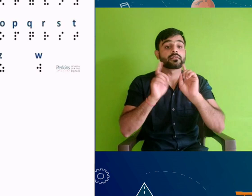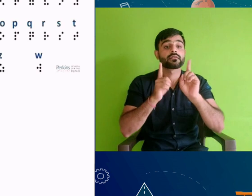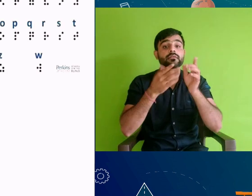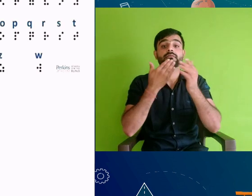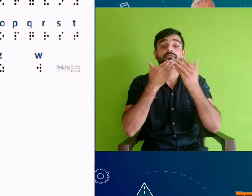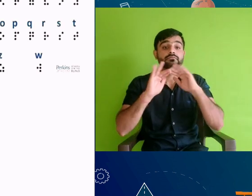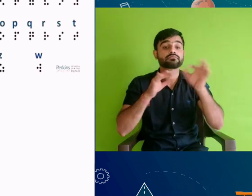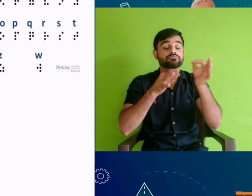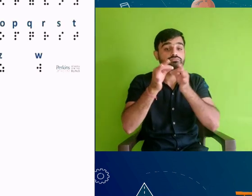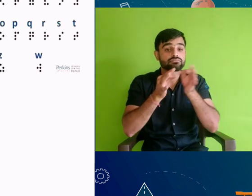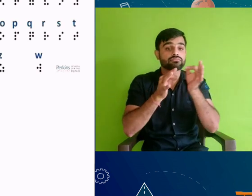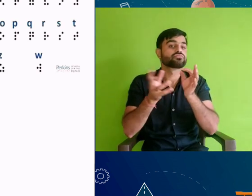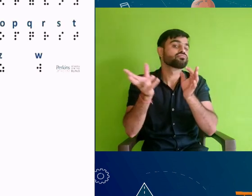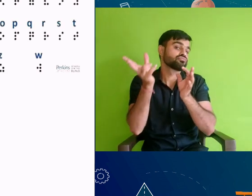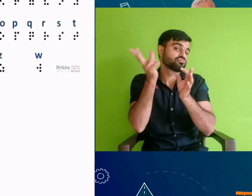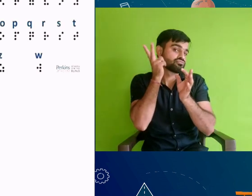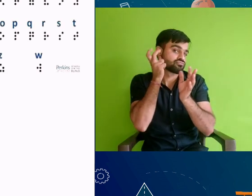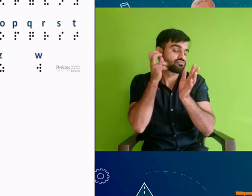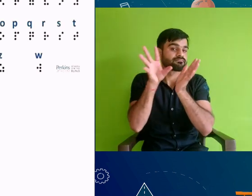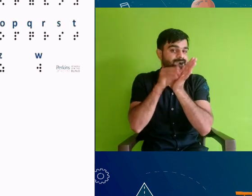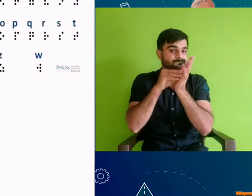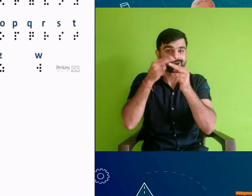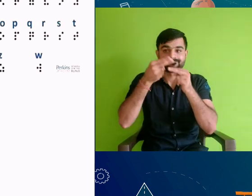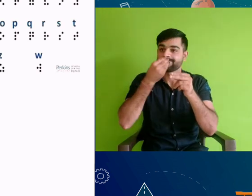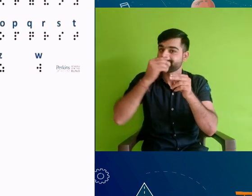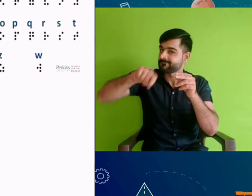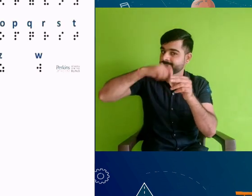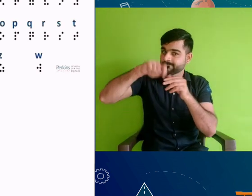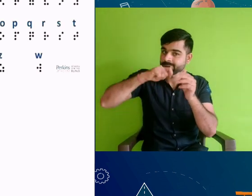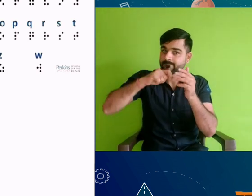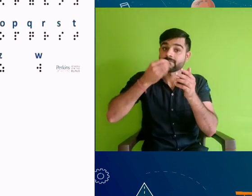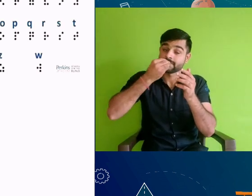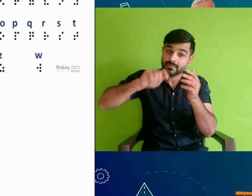that you have to audio record the name of the dish